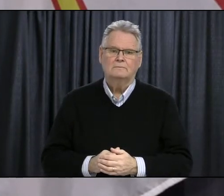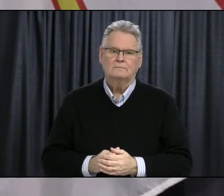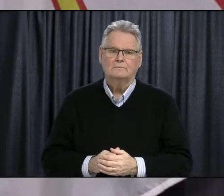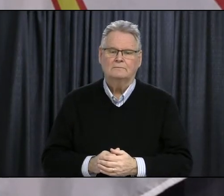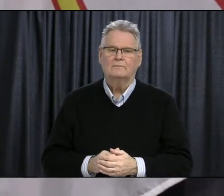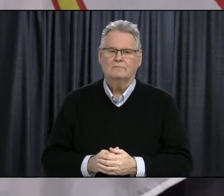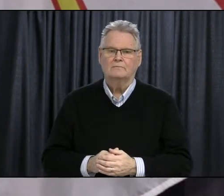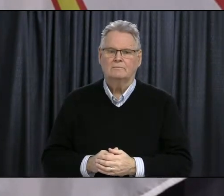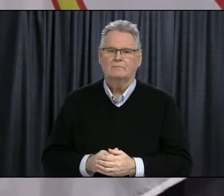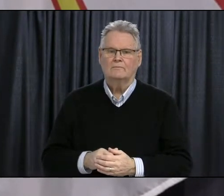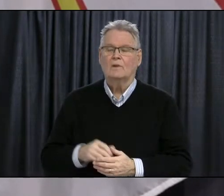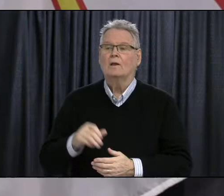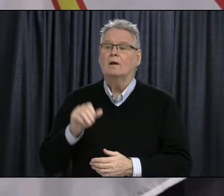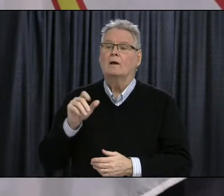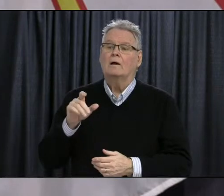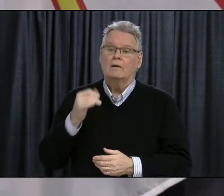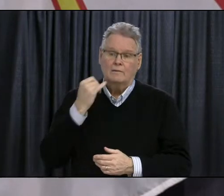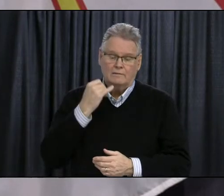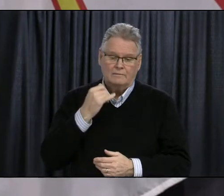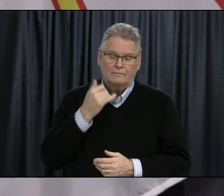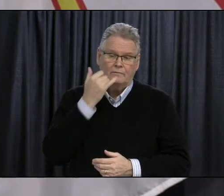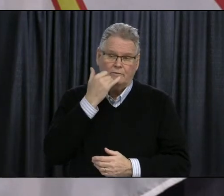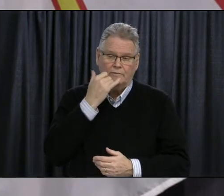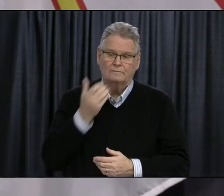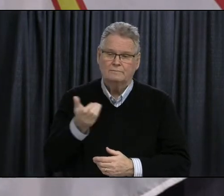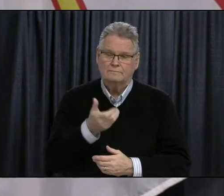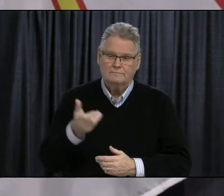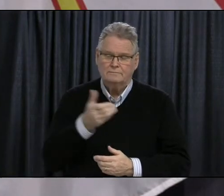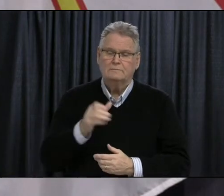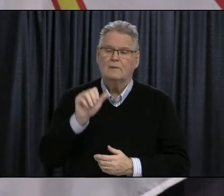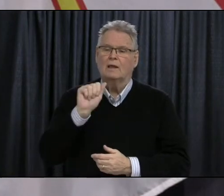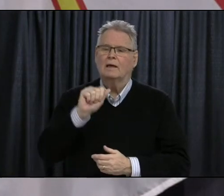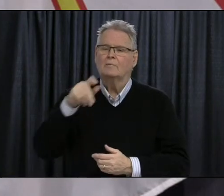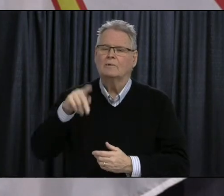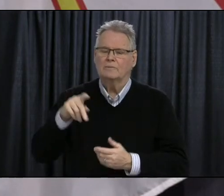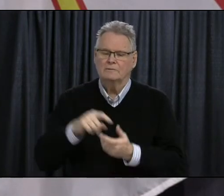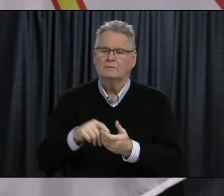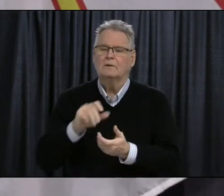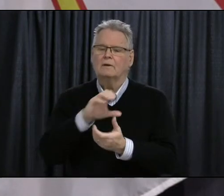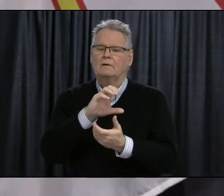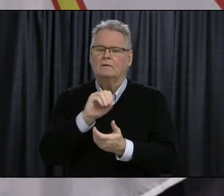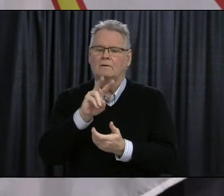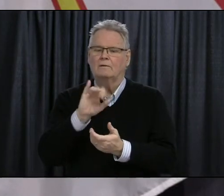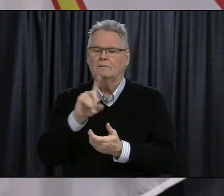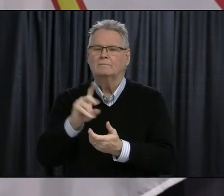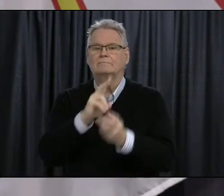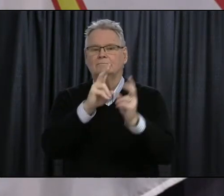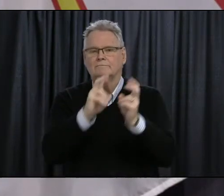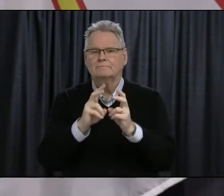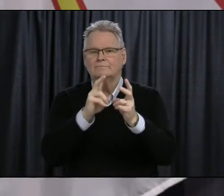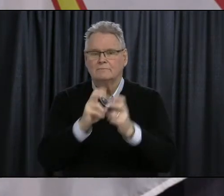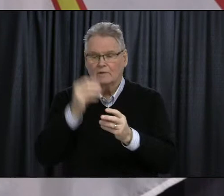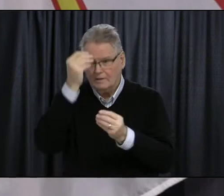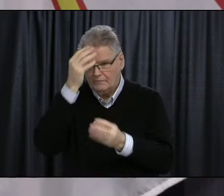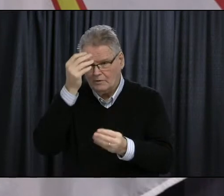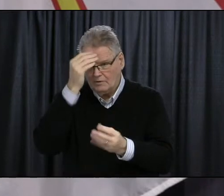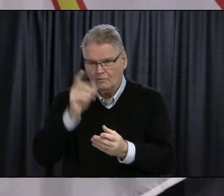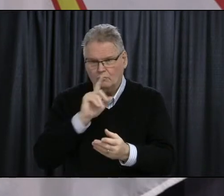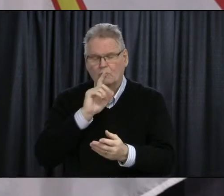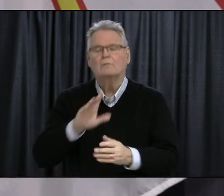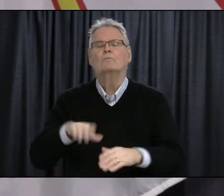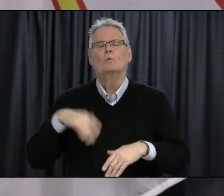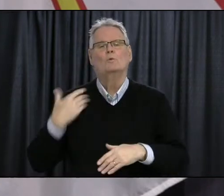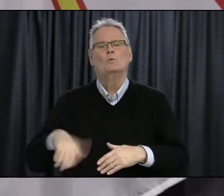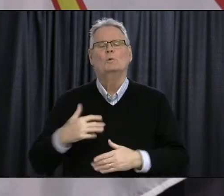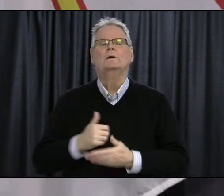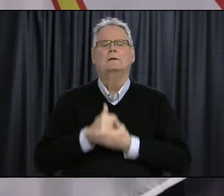overwhelm public health resources with such high numbers of contacts. Please, if you do not have the app, I strongly encourage you to download it so that you can be